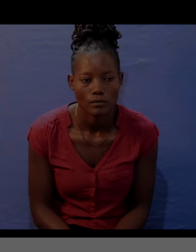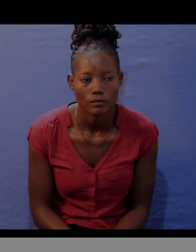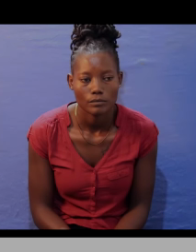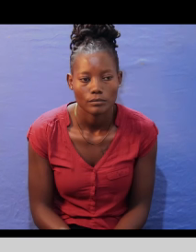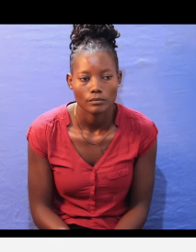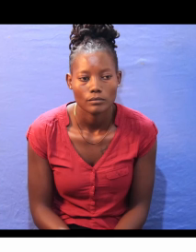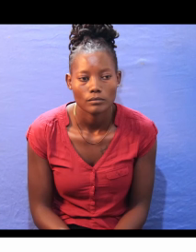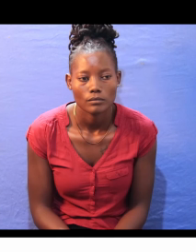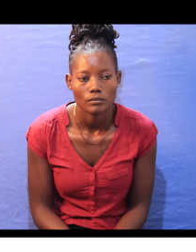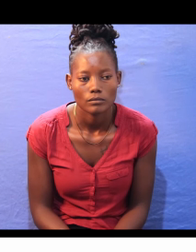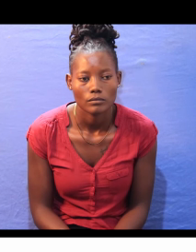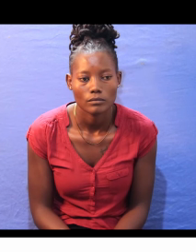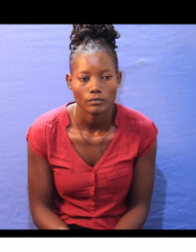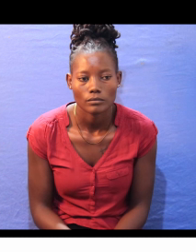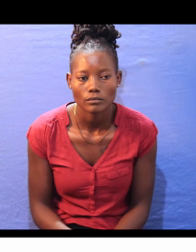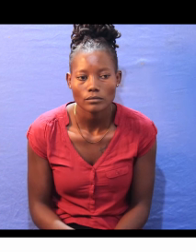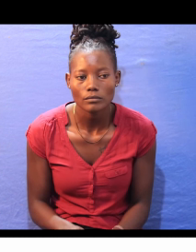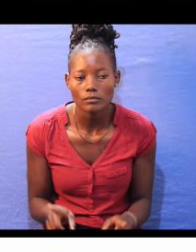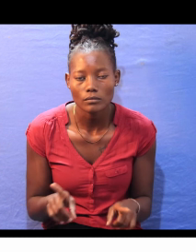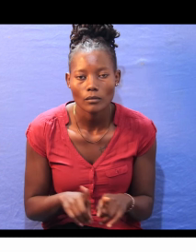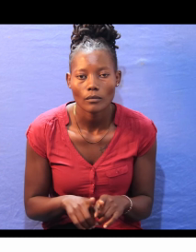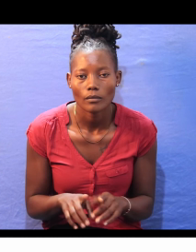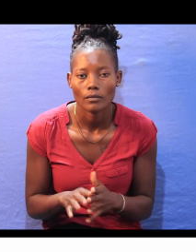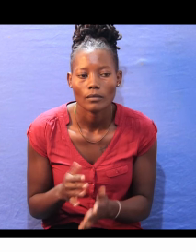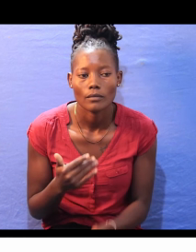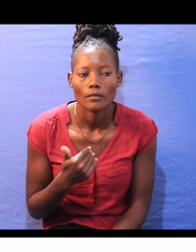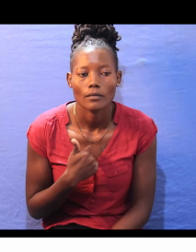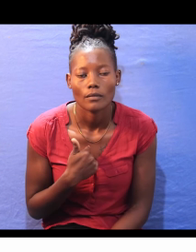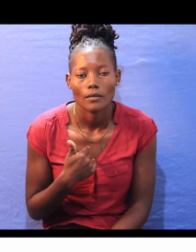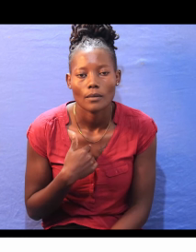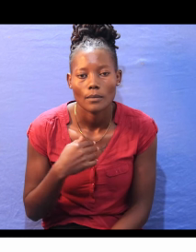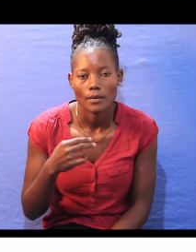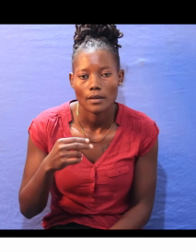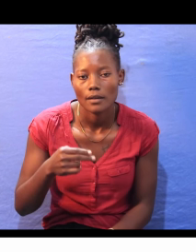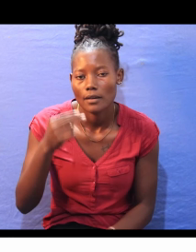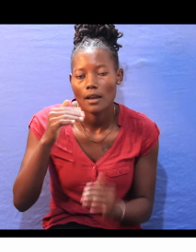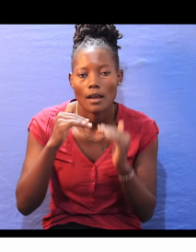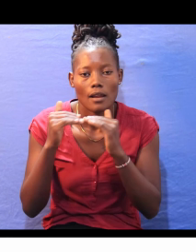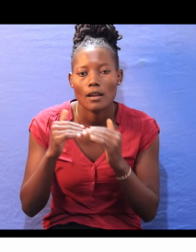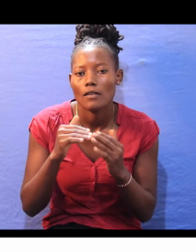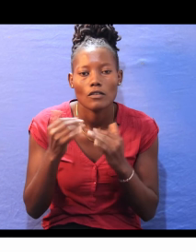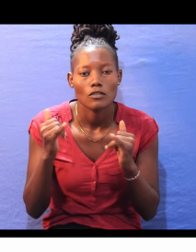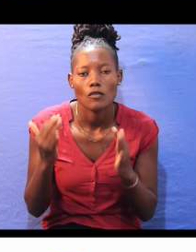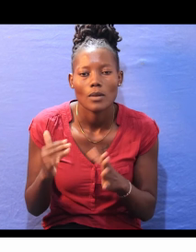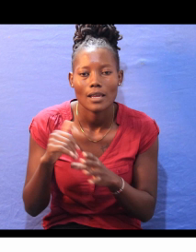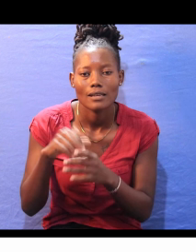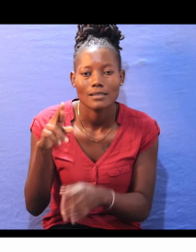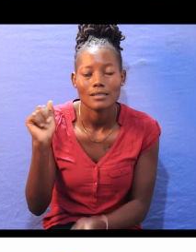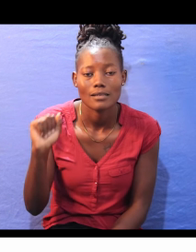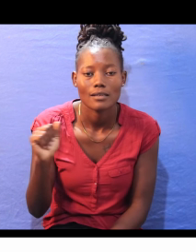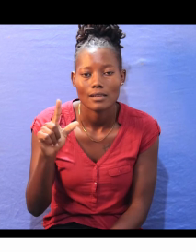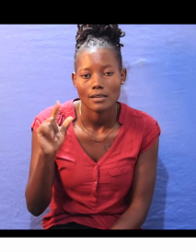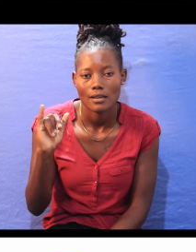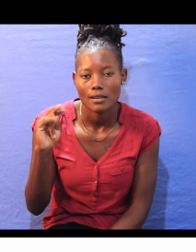I was a hammer thrower, and I've also participated in higher levels of athletics in wrestling